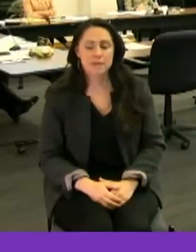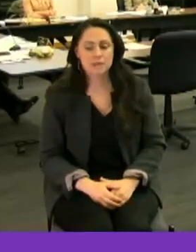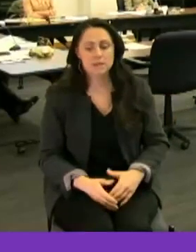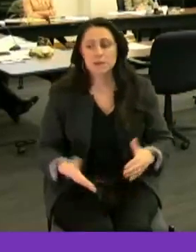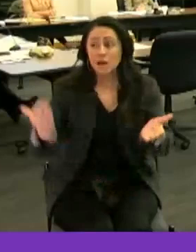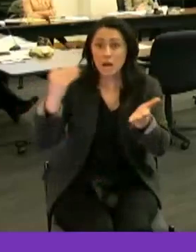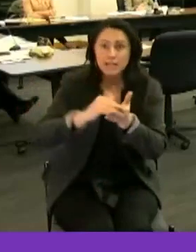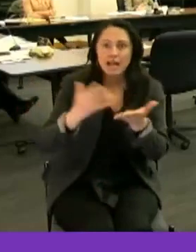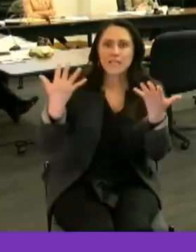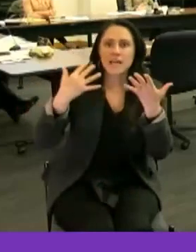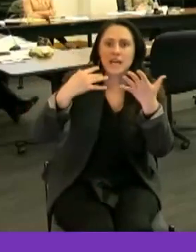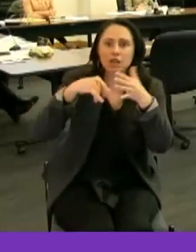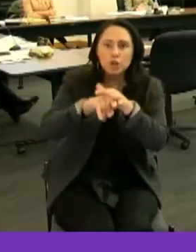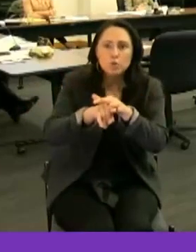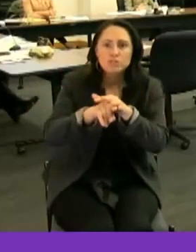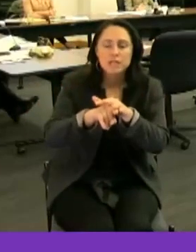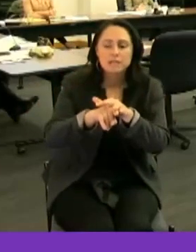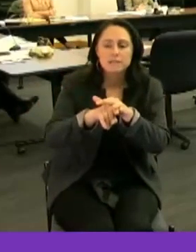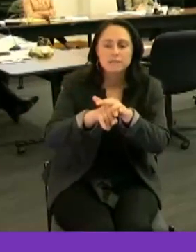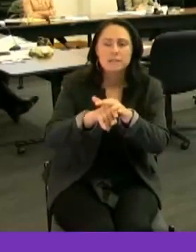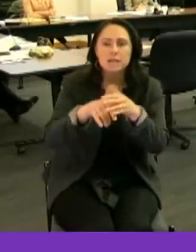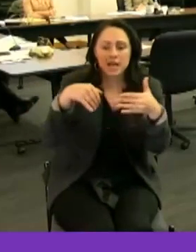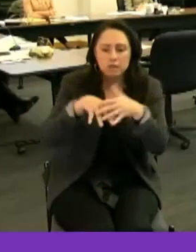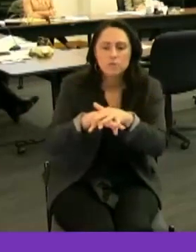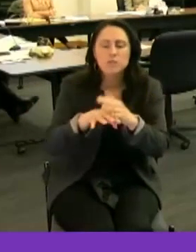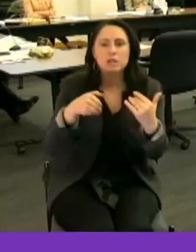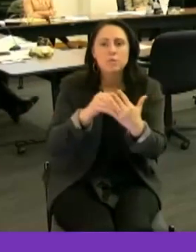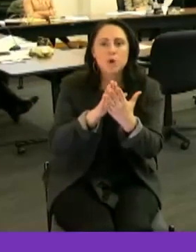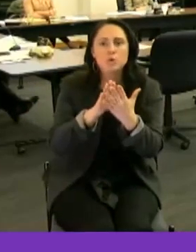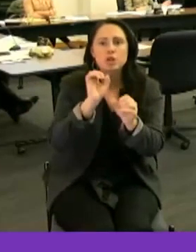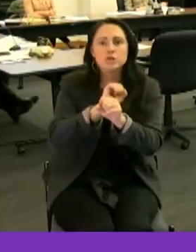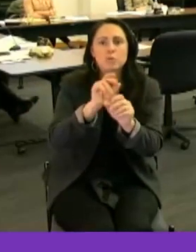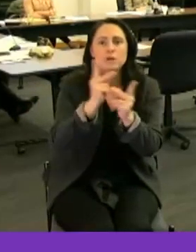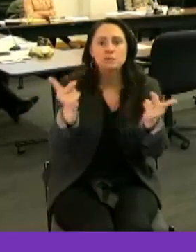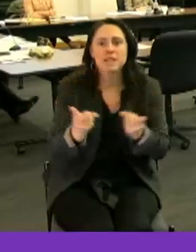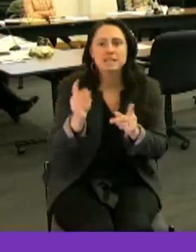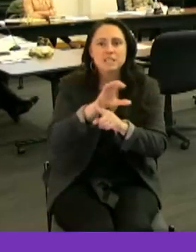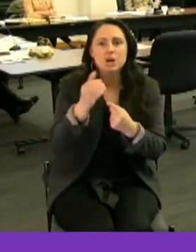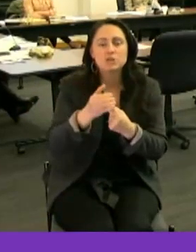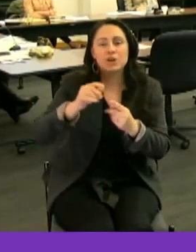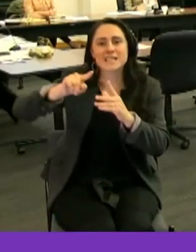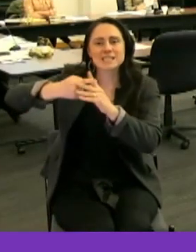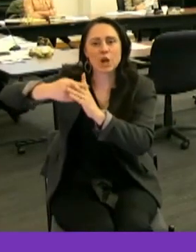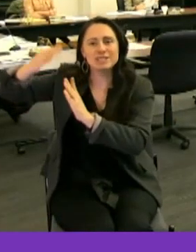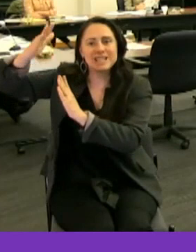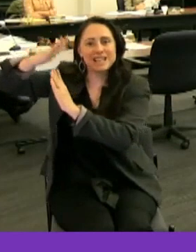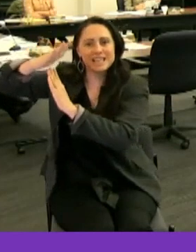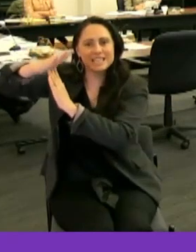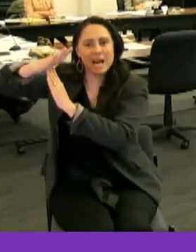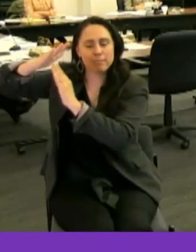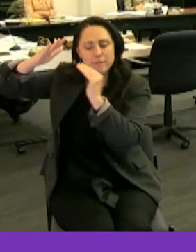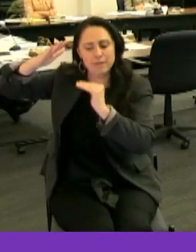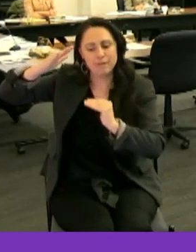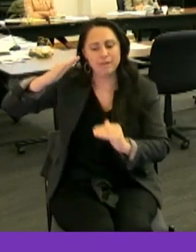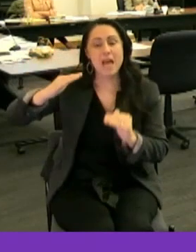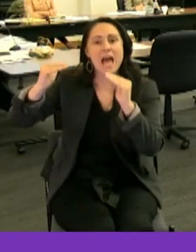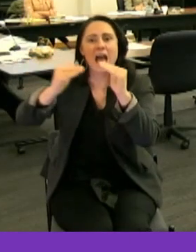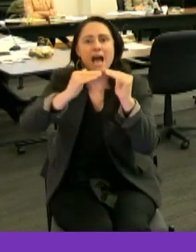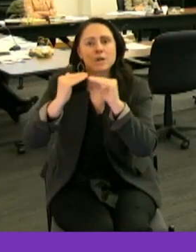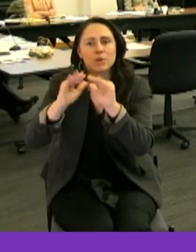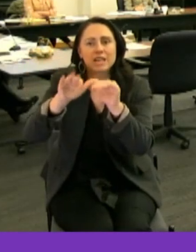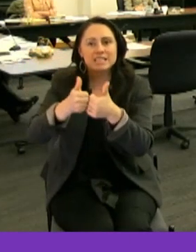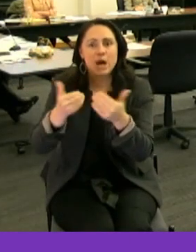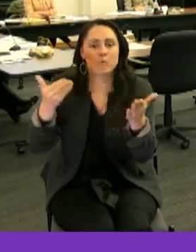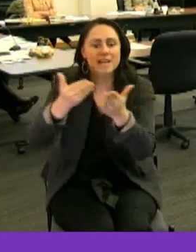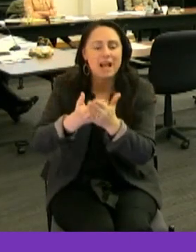Again, inclusion is an approach to workplace culture. It starts at the top. Equity is how we get there.